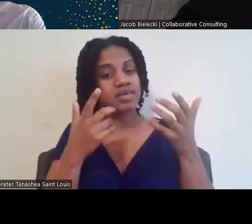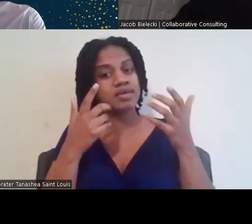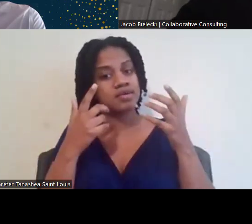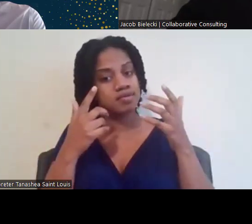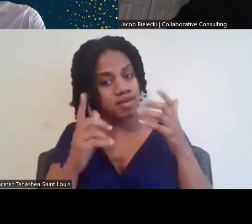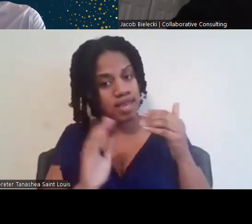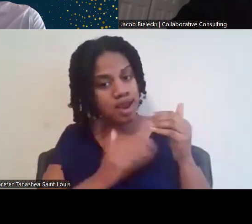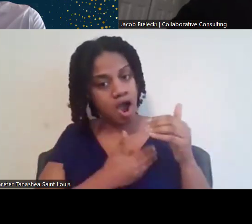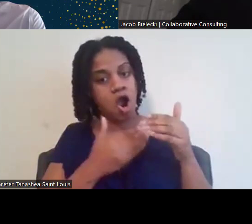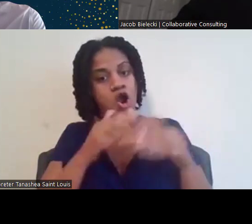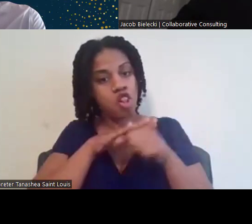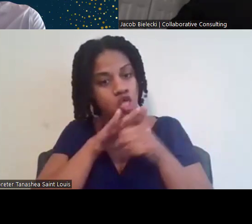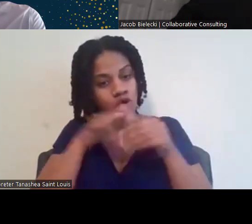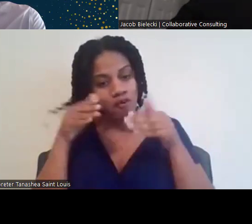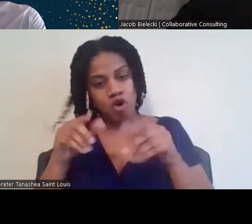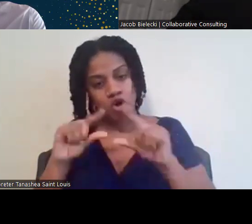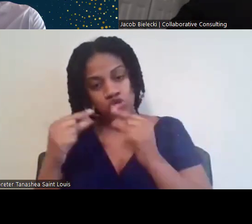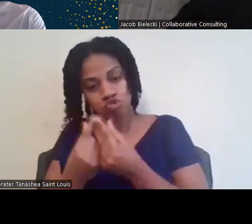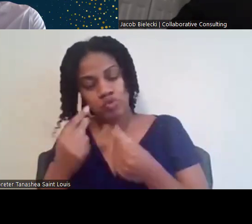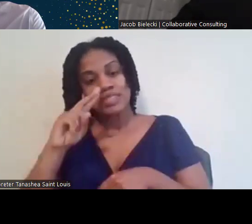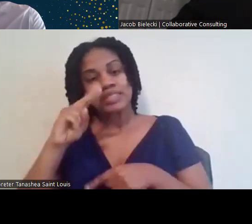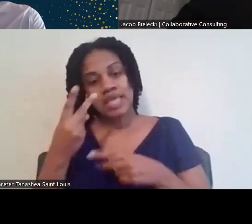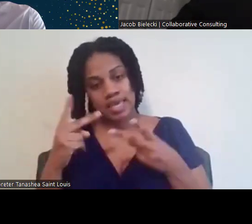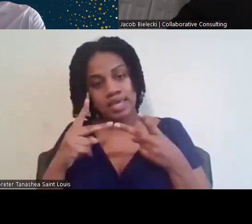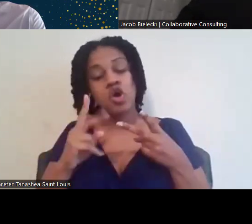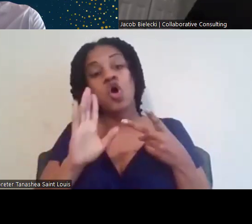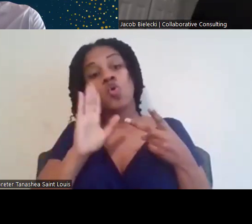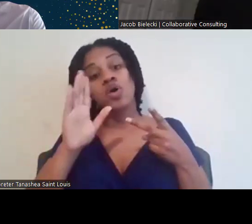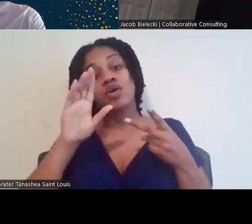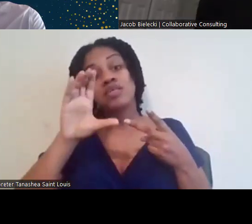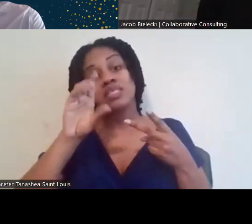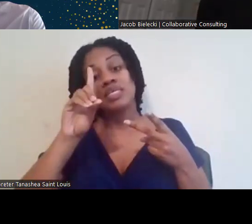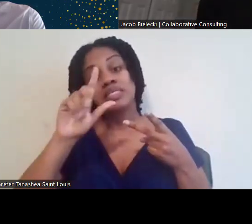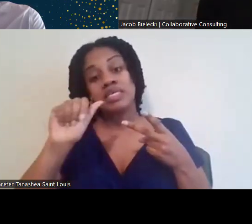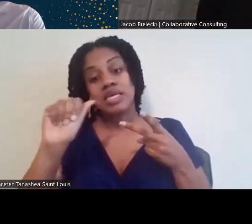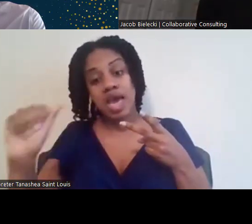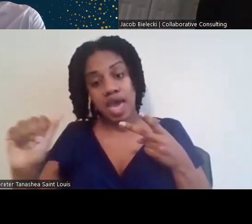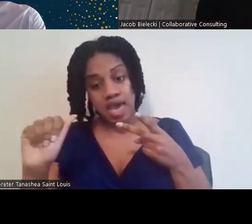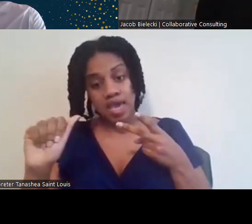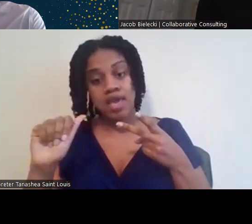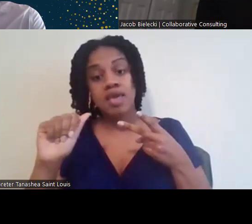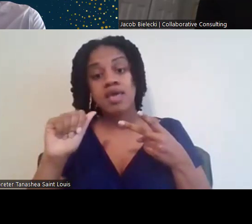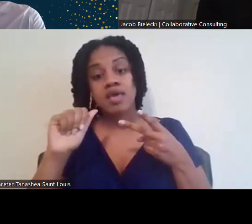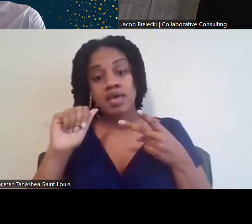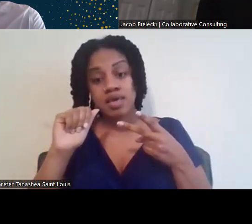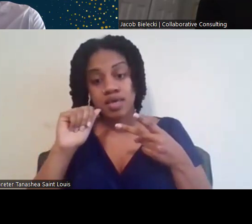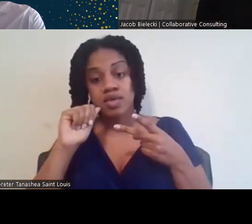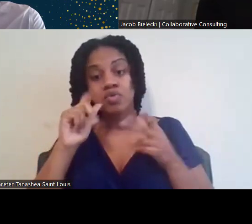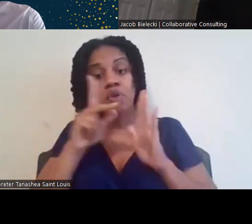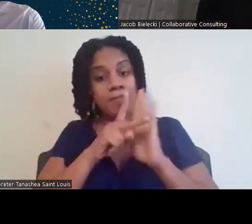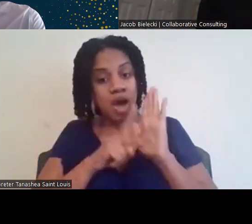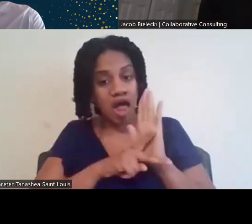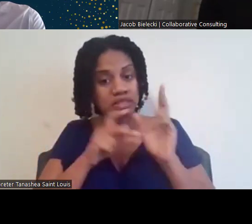our local focus groups? And second, will CDA change some of the policies to allow us to use some of the funding to